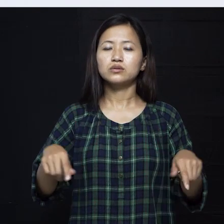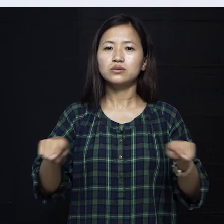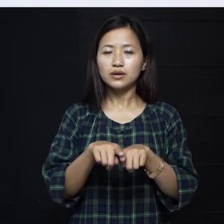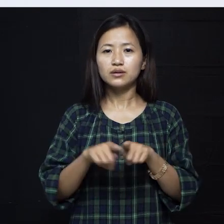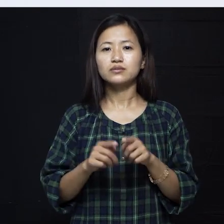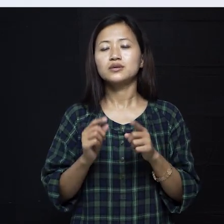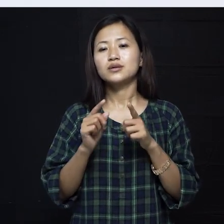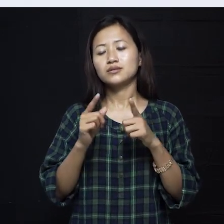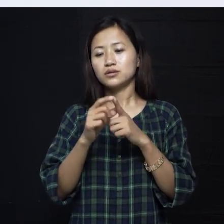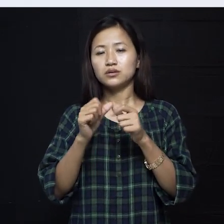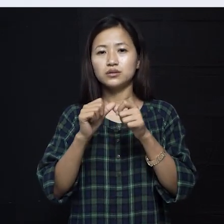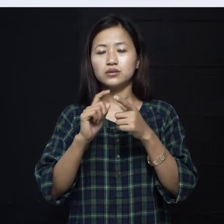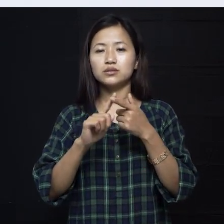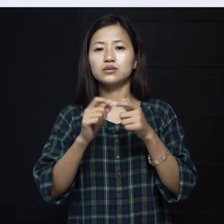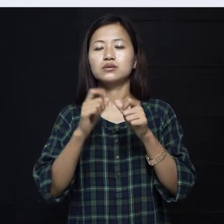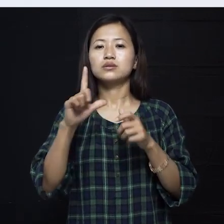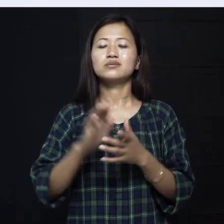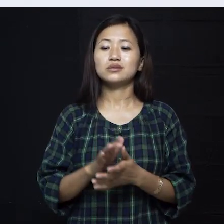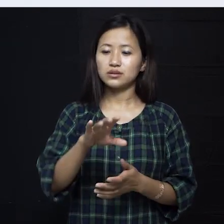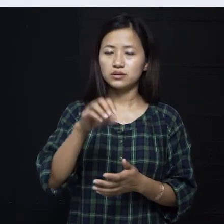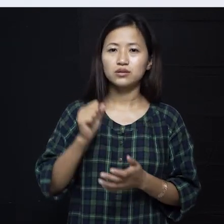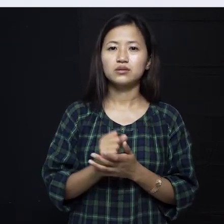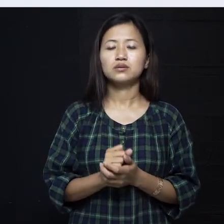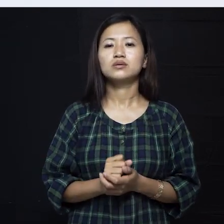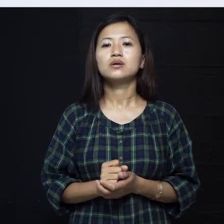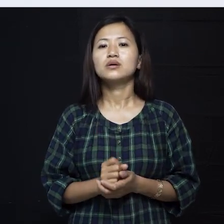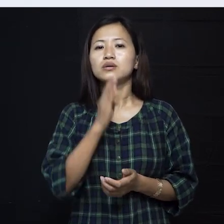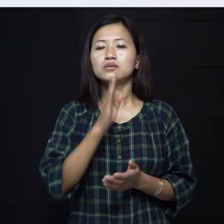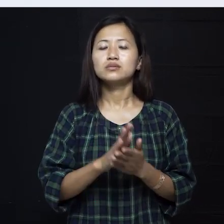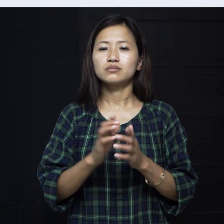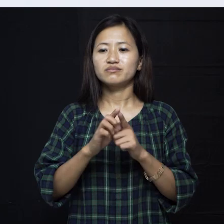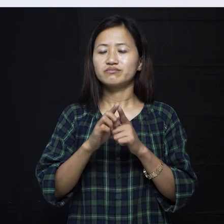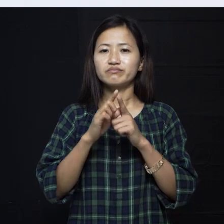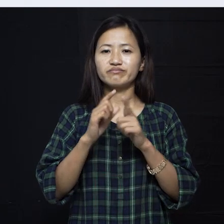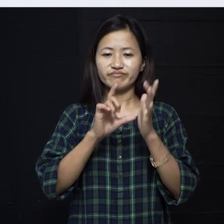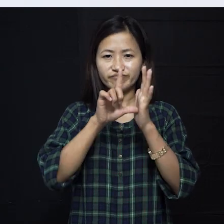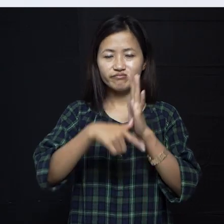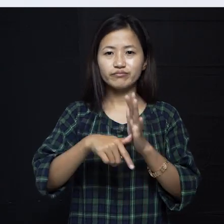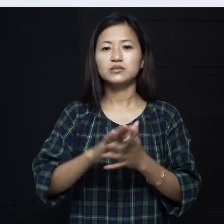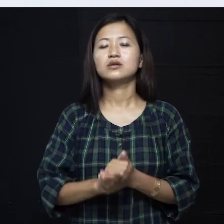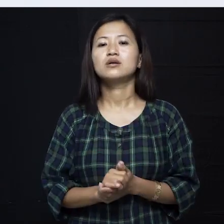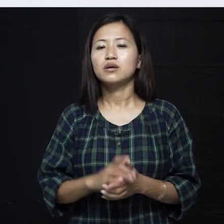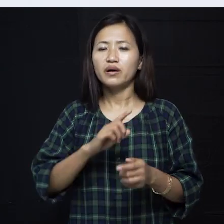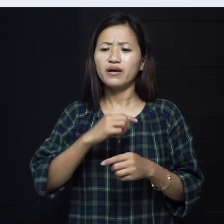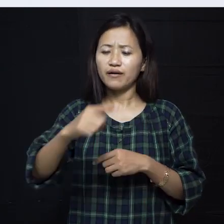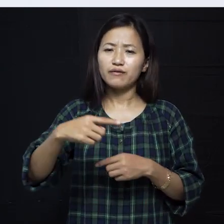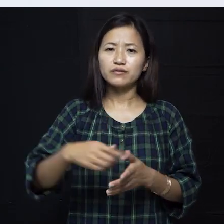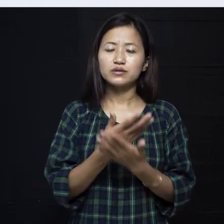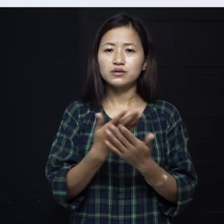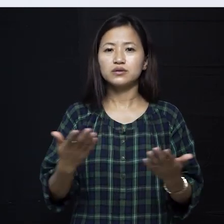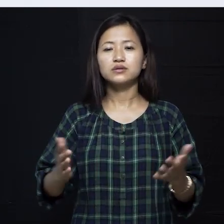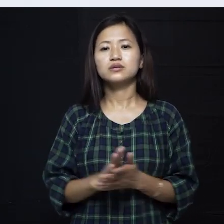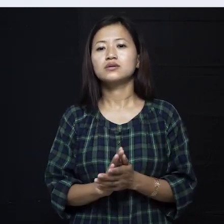delays. Okay, there is no problem of getting it like being it delayed, because everything is running smoothly.